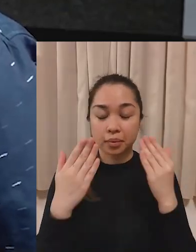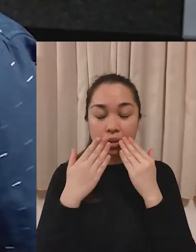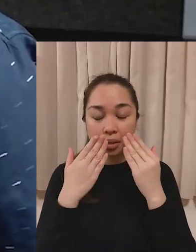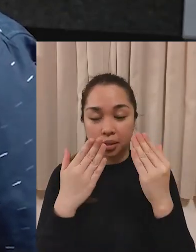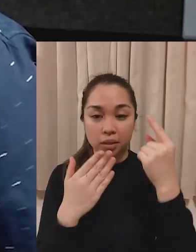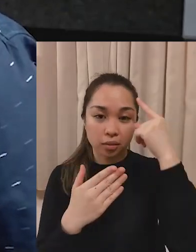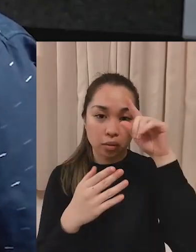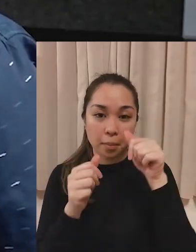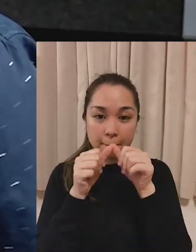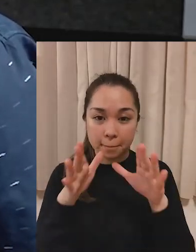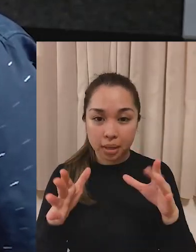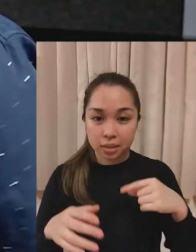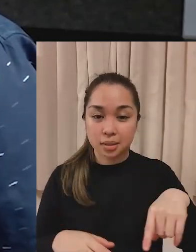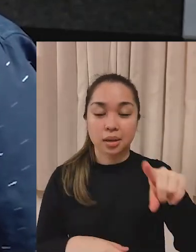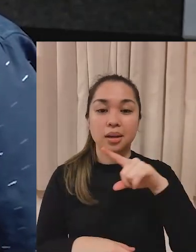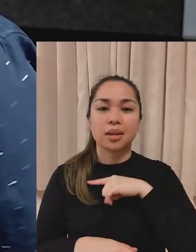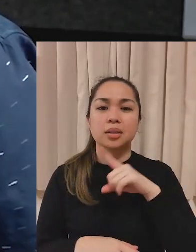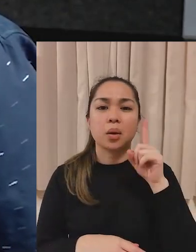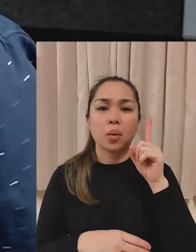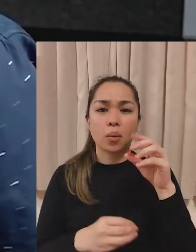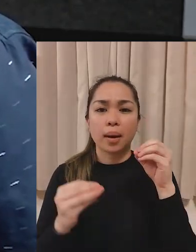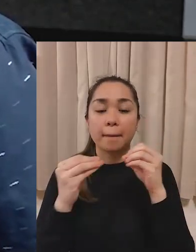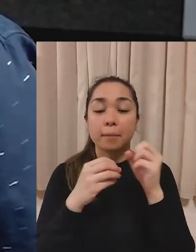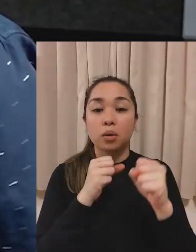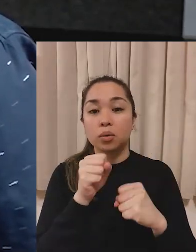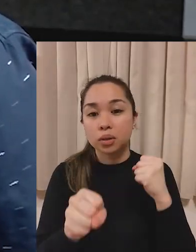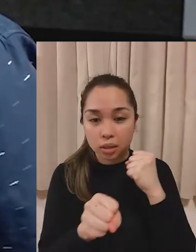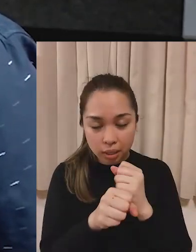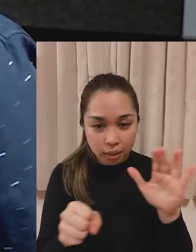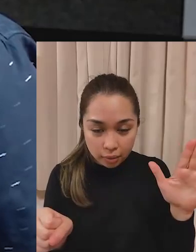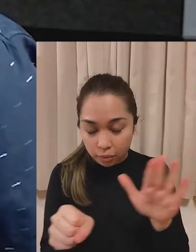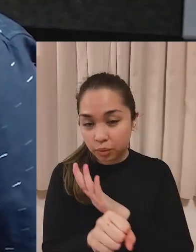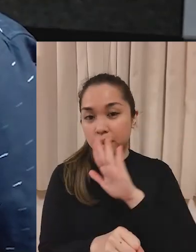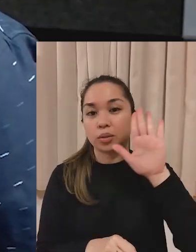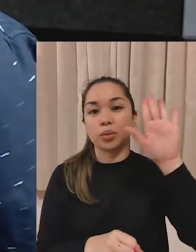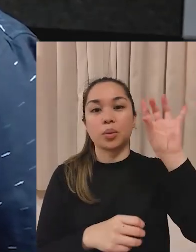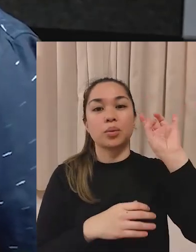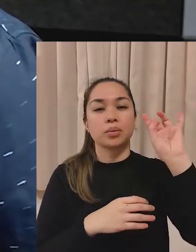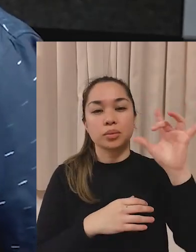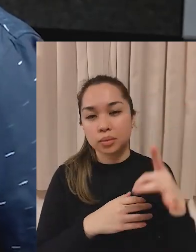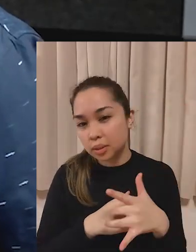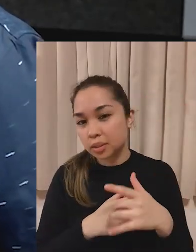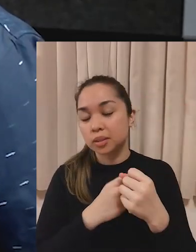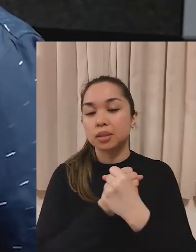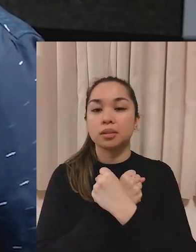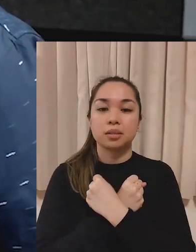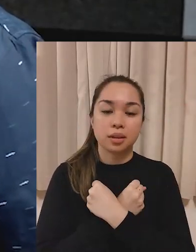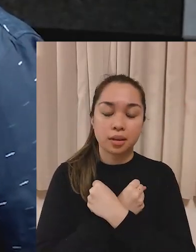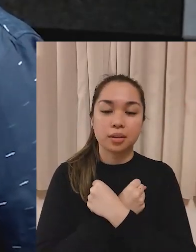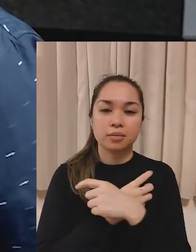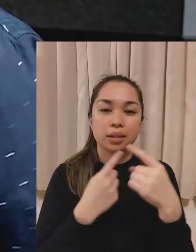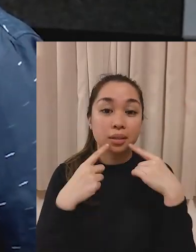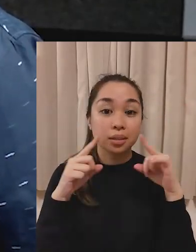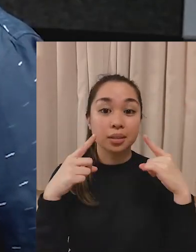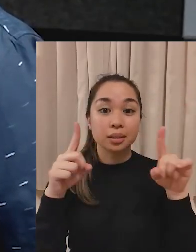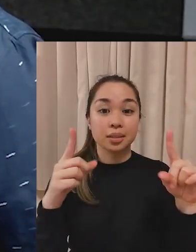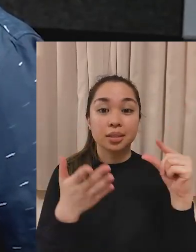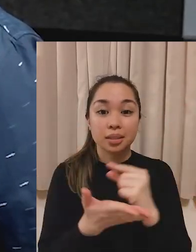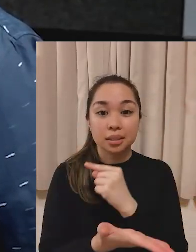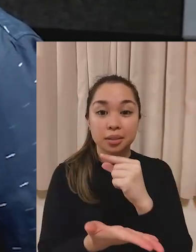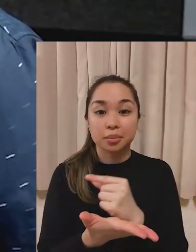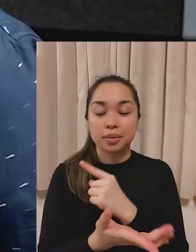with another year to experience your living power, to be filled with your gracious love, and declare the gospel to many